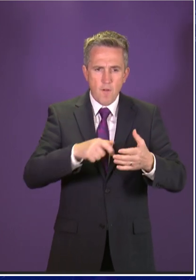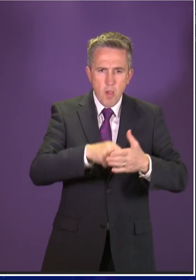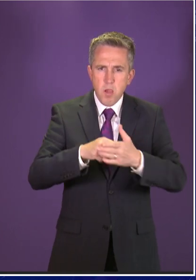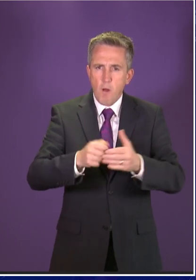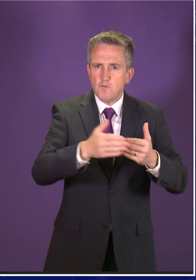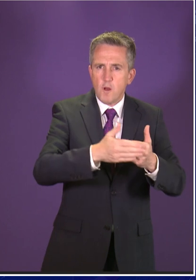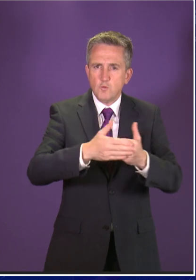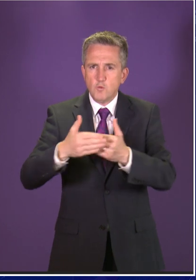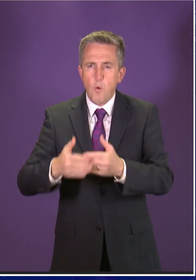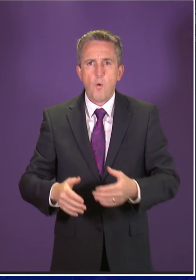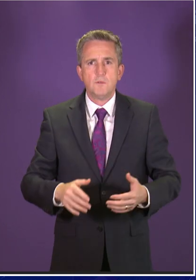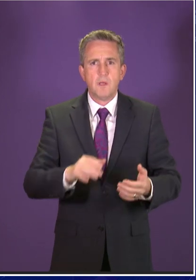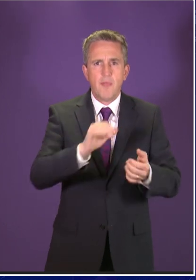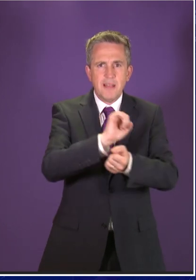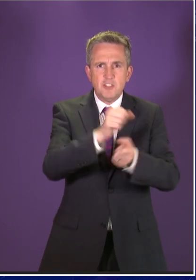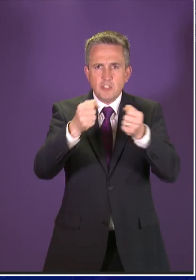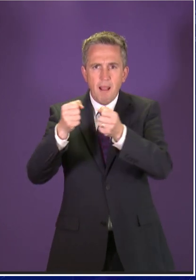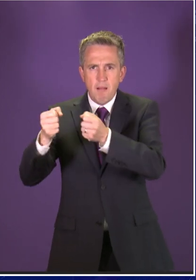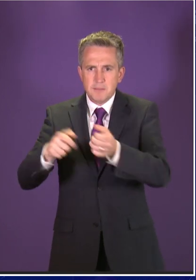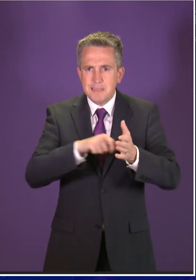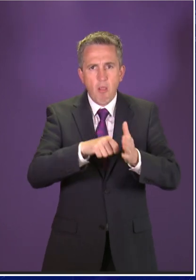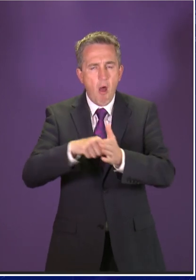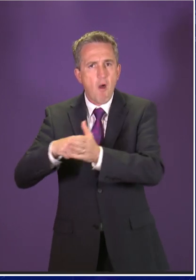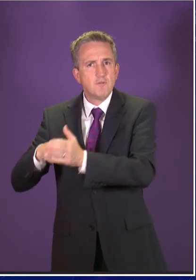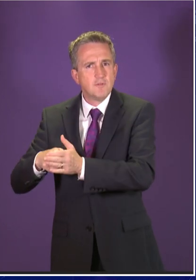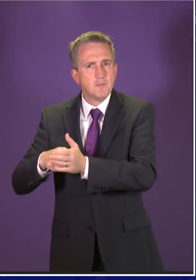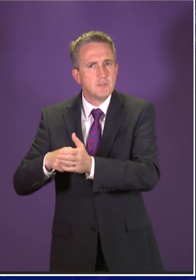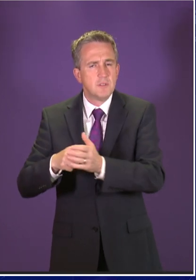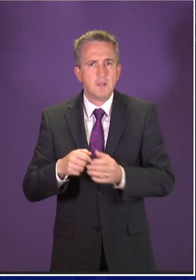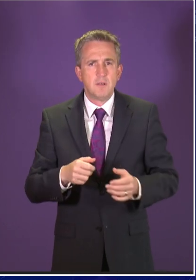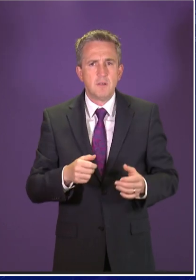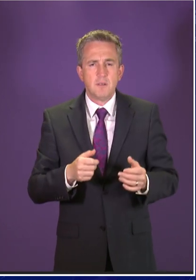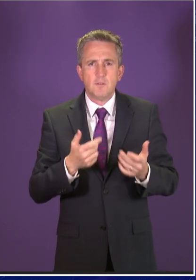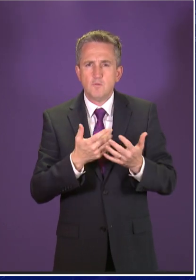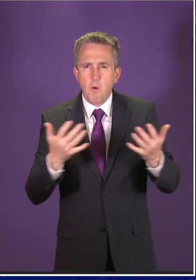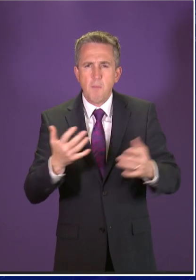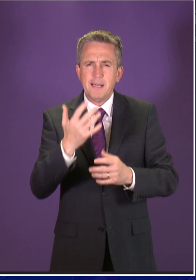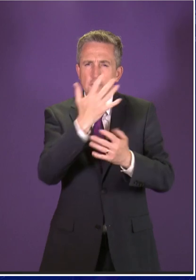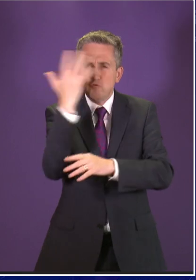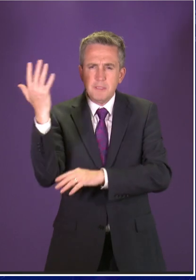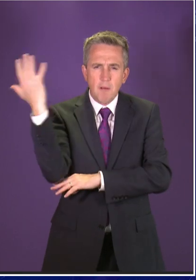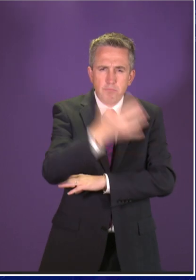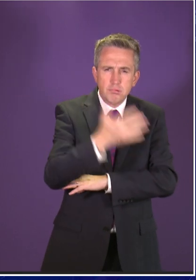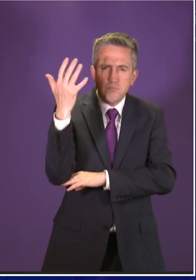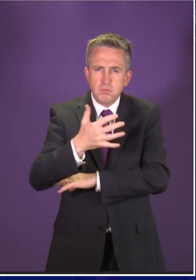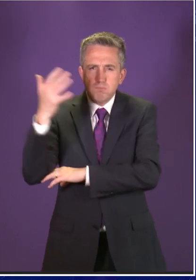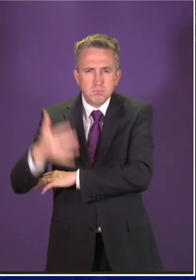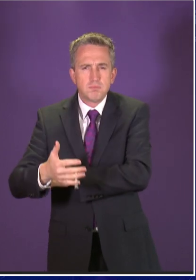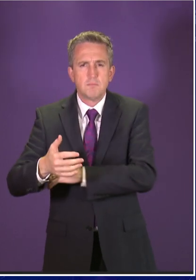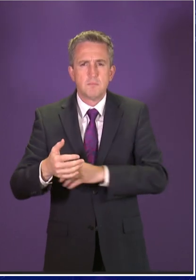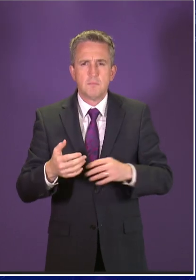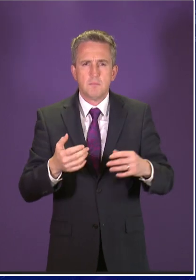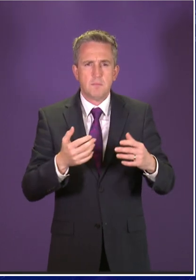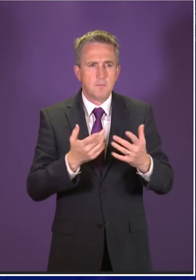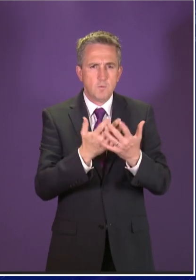doors and the jails for the people who break them. It counts the destruction of the redwood and the loss of natural wonder